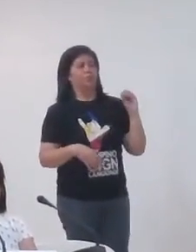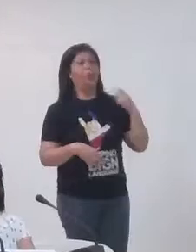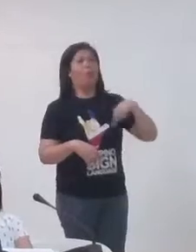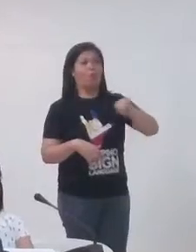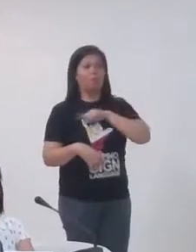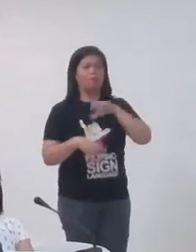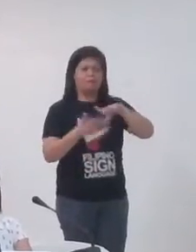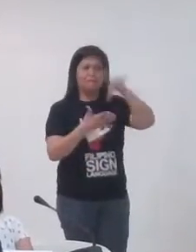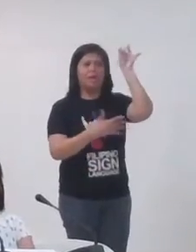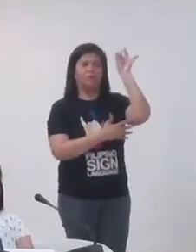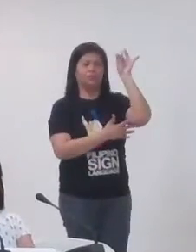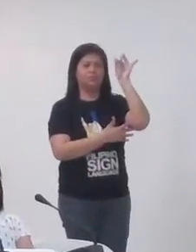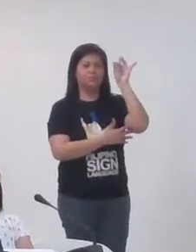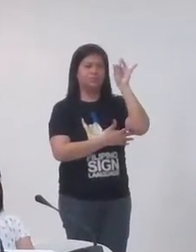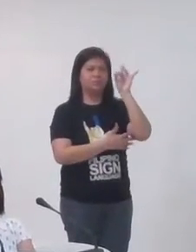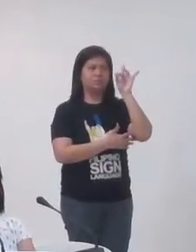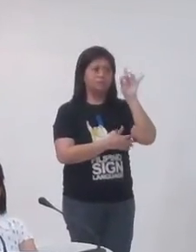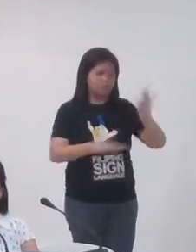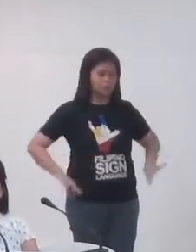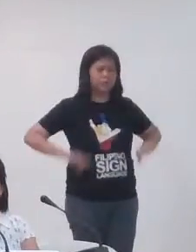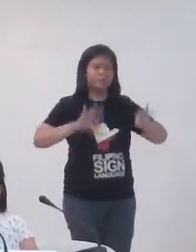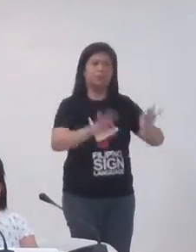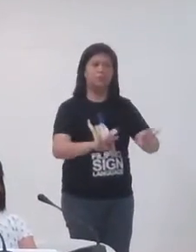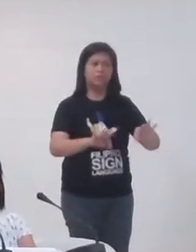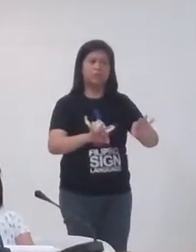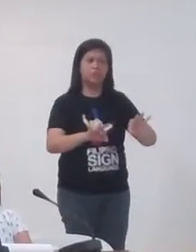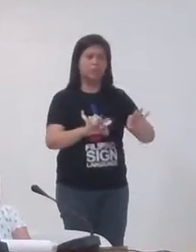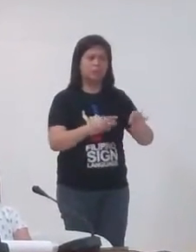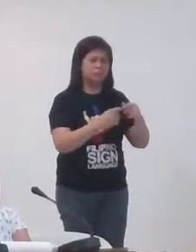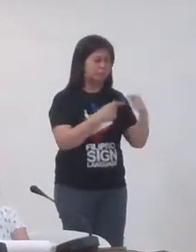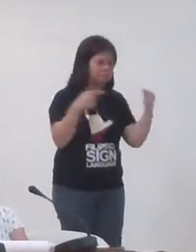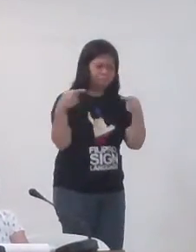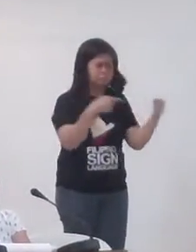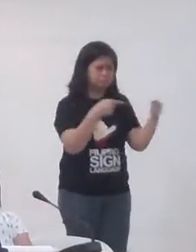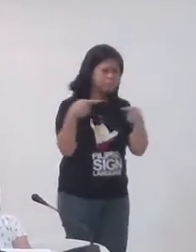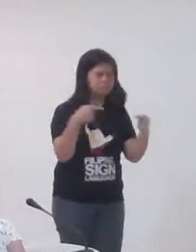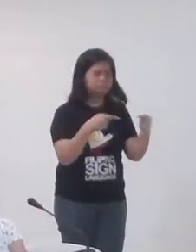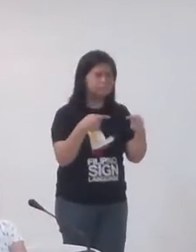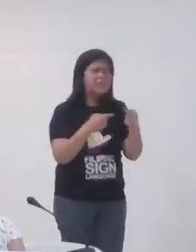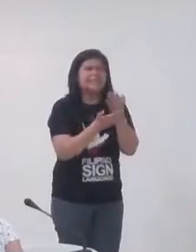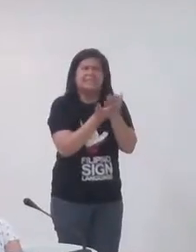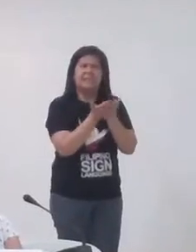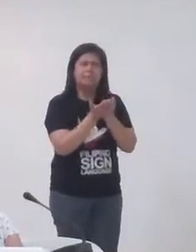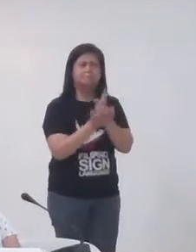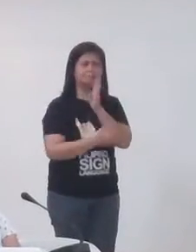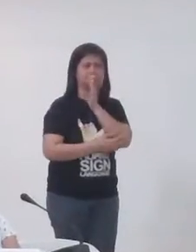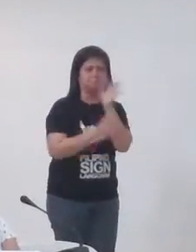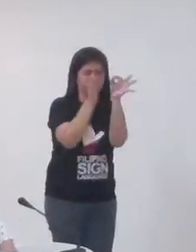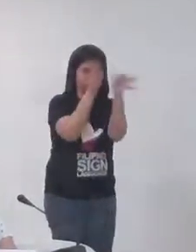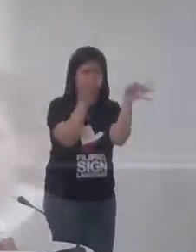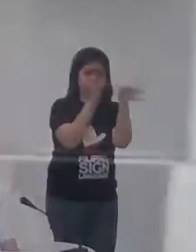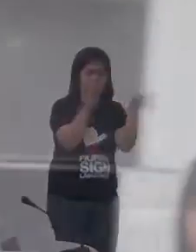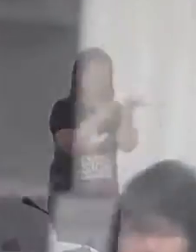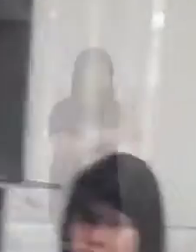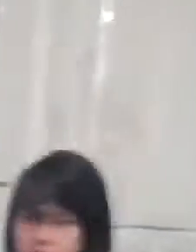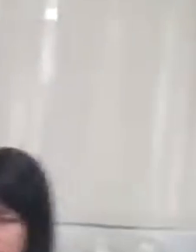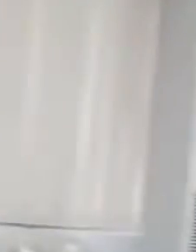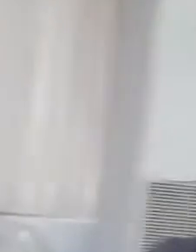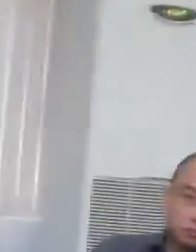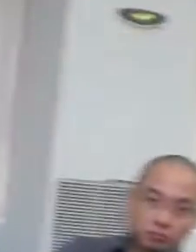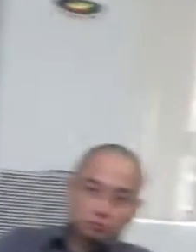also found that contributory to the disagreements would be some statements found in the handbook